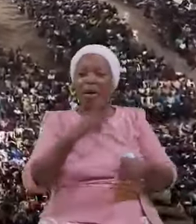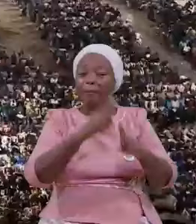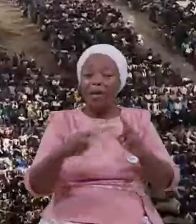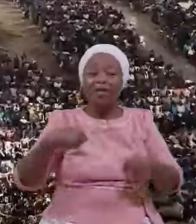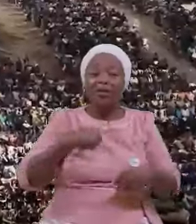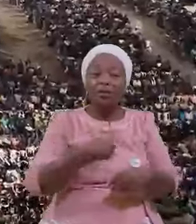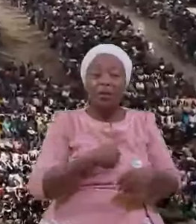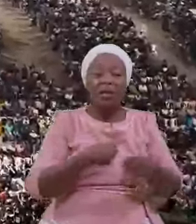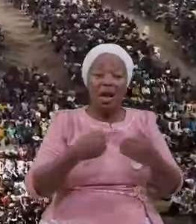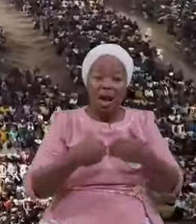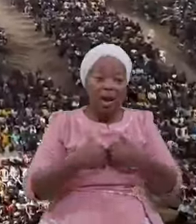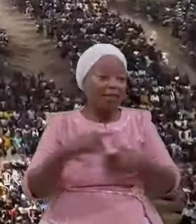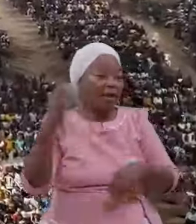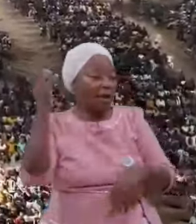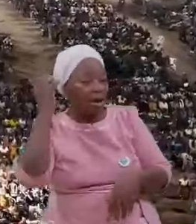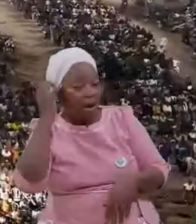heard him